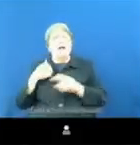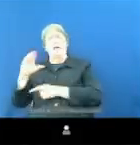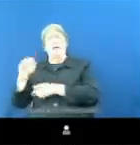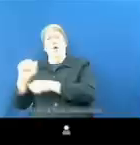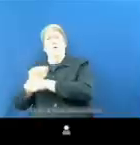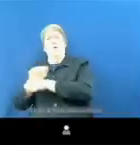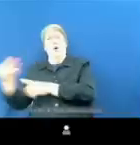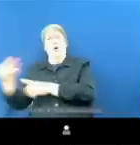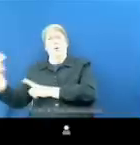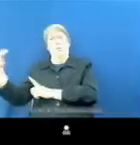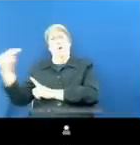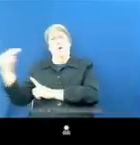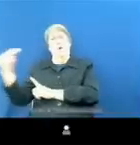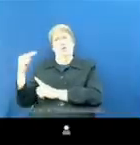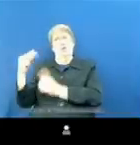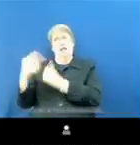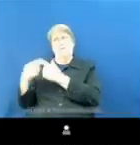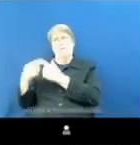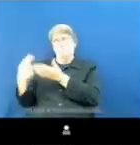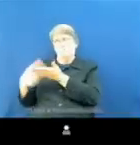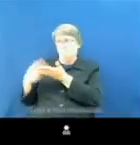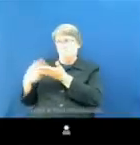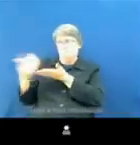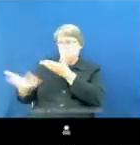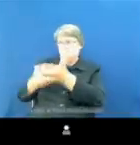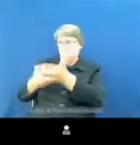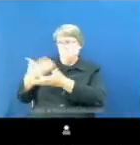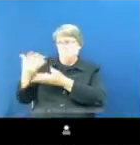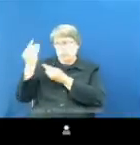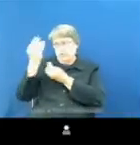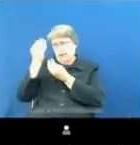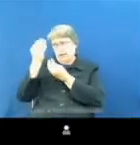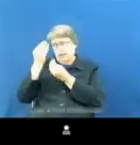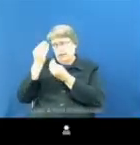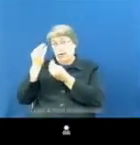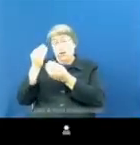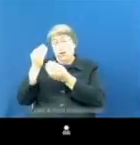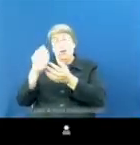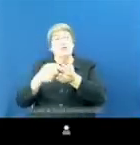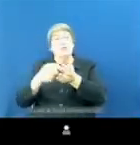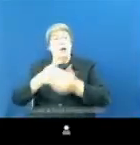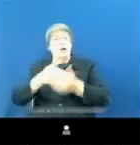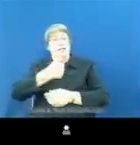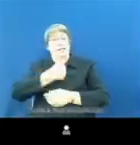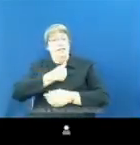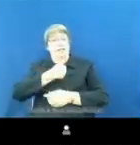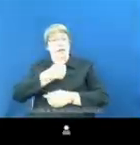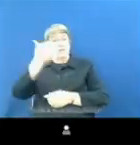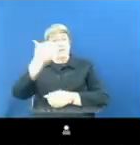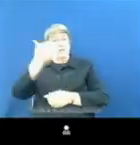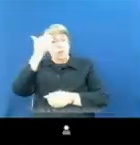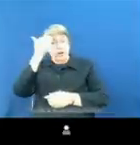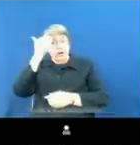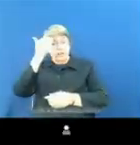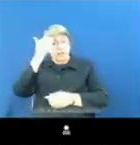and reflect on it. It requires self-awareness, and it always requires assessment, both internally of